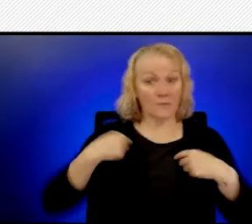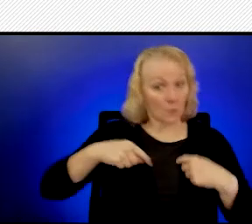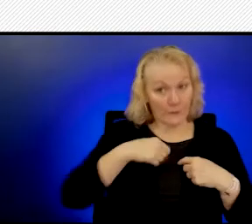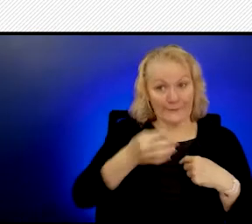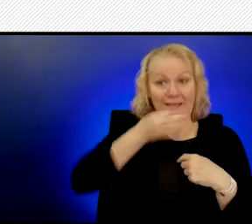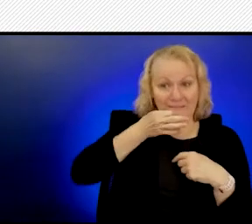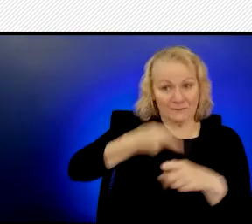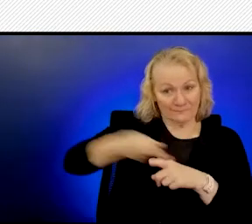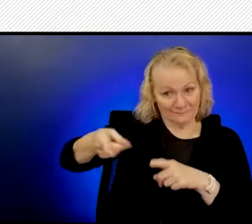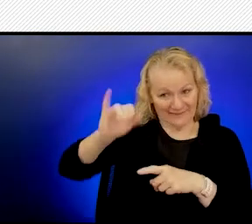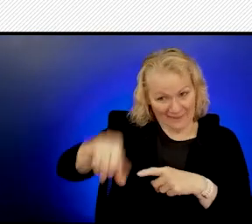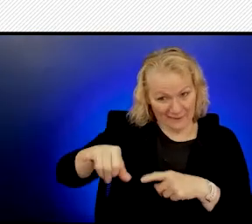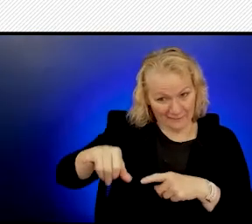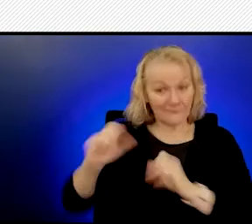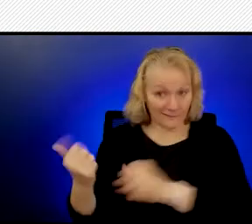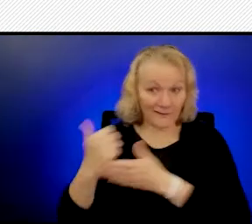that, and we can help.